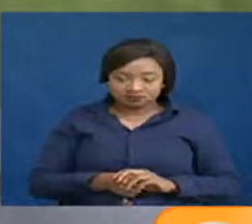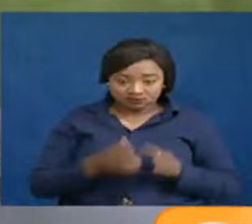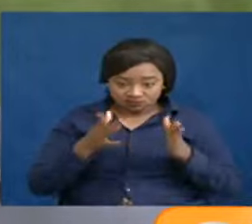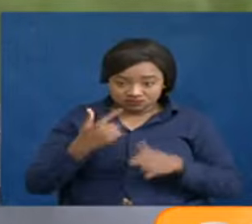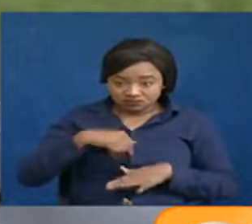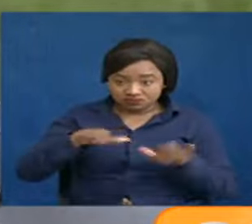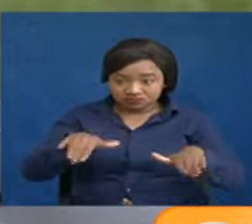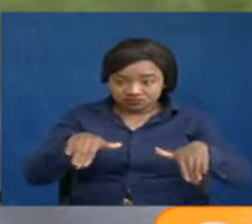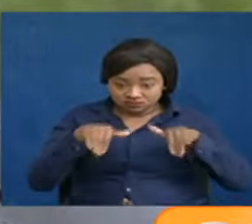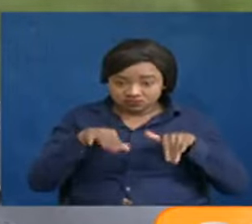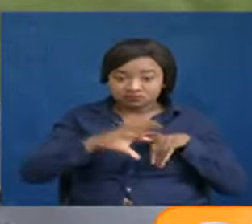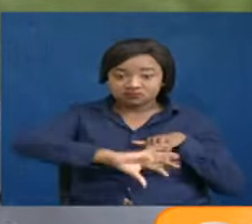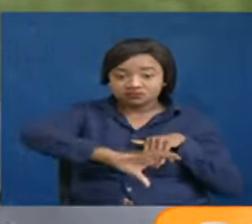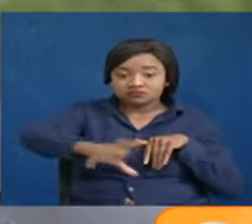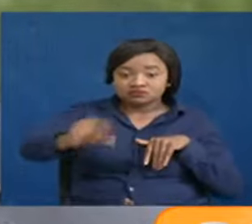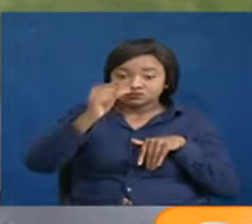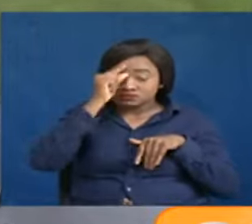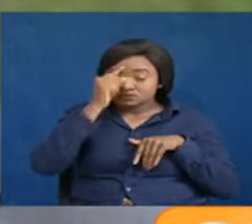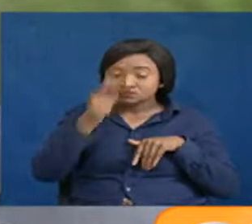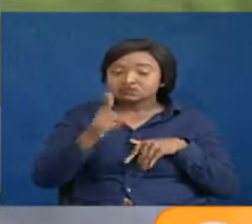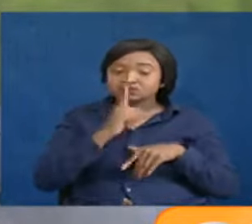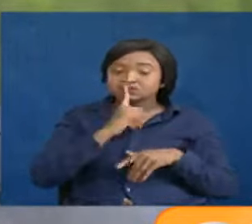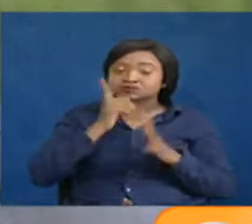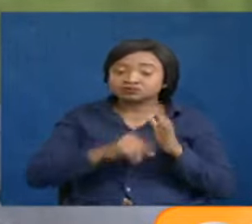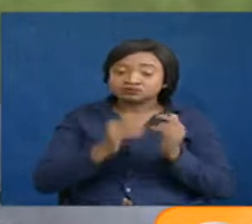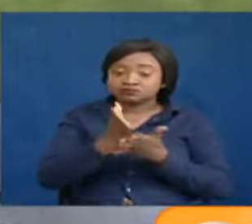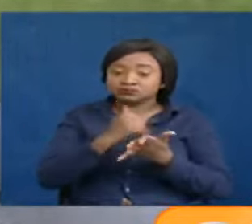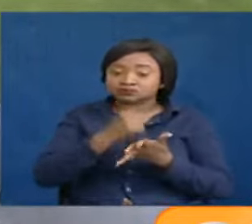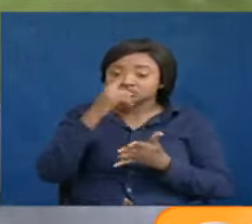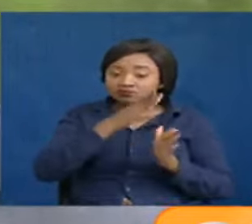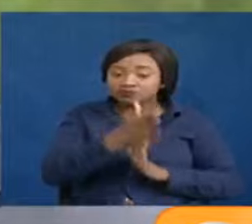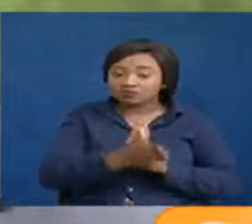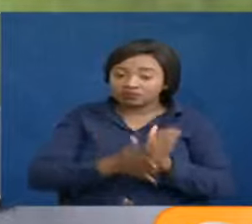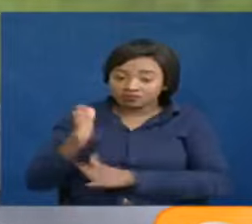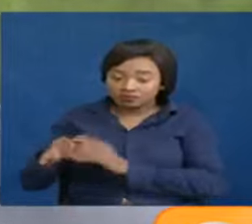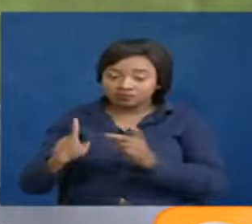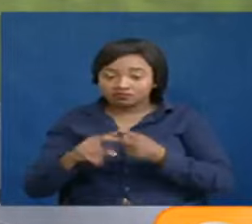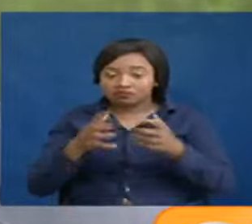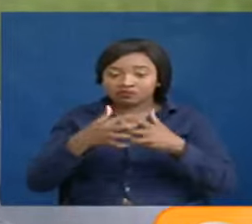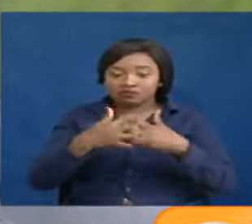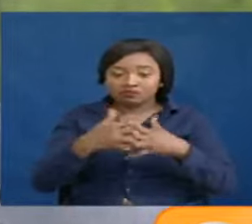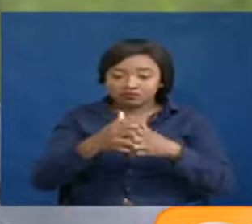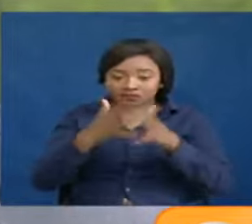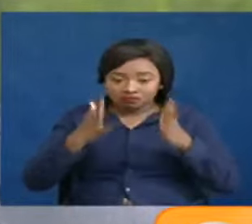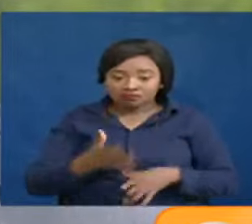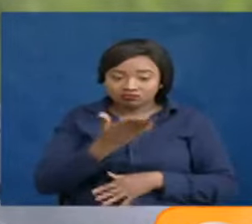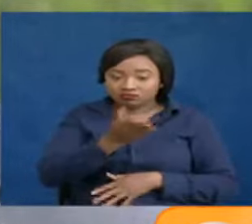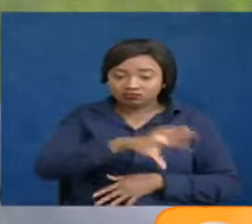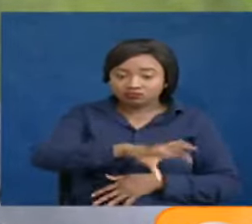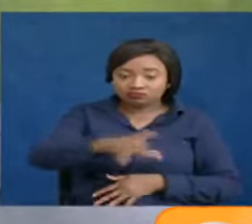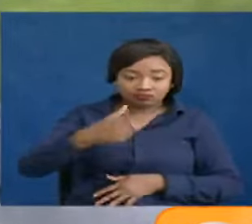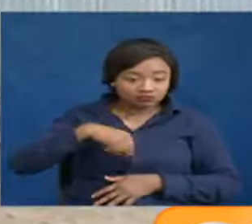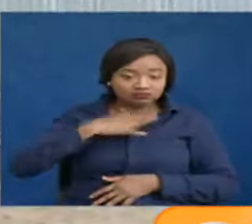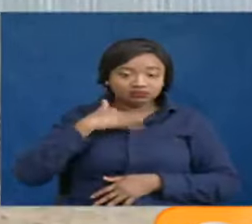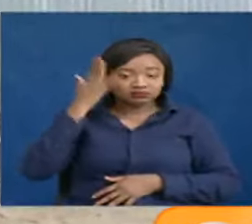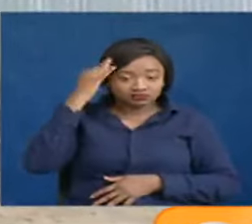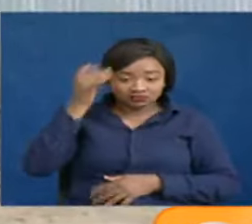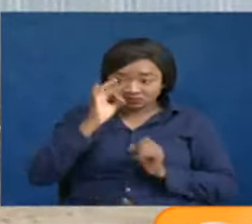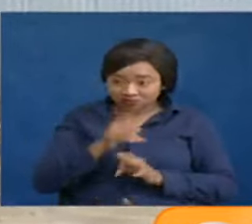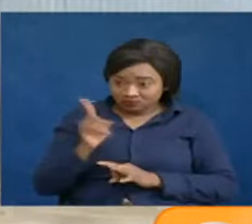county government says, the Department of Planning and the engineers at the county. Because we need to know whether this is what they approved.